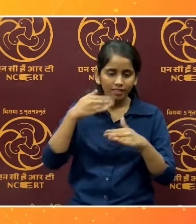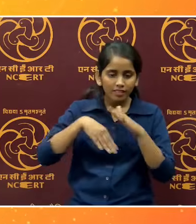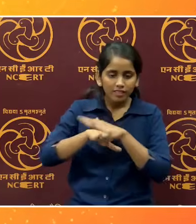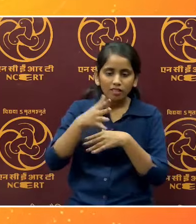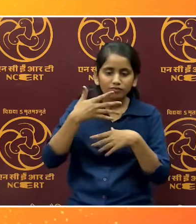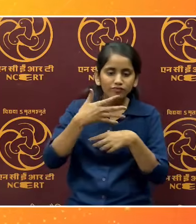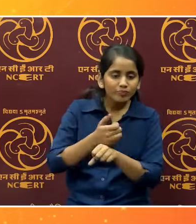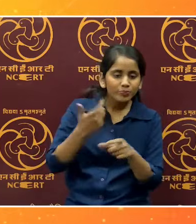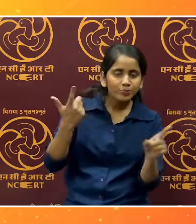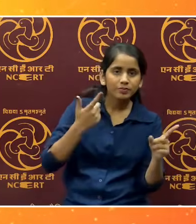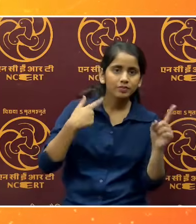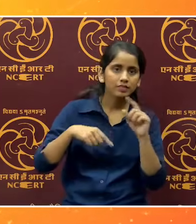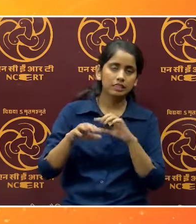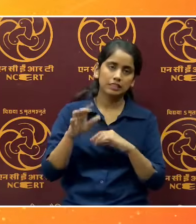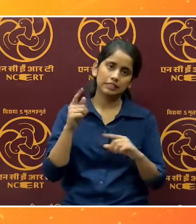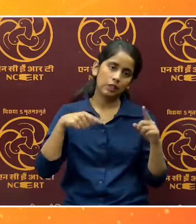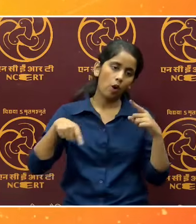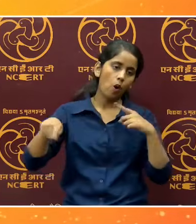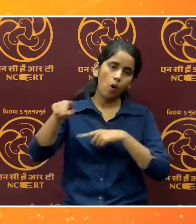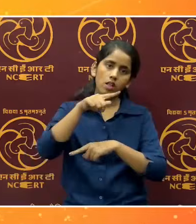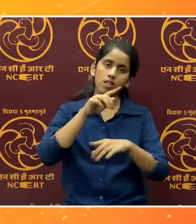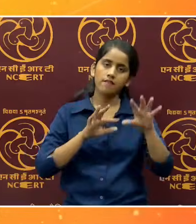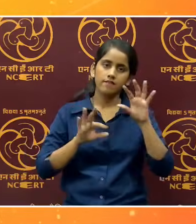they can find out all of them.